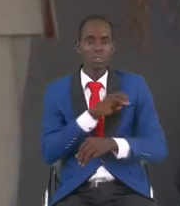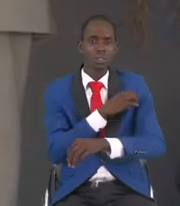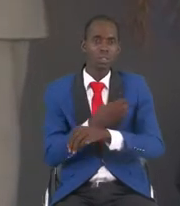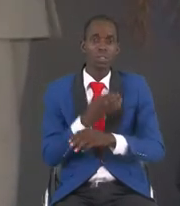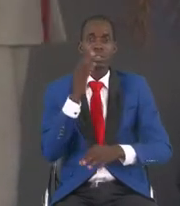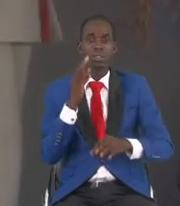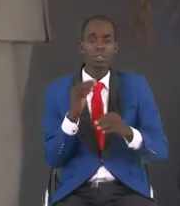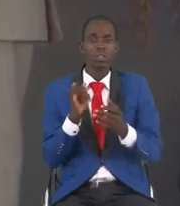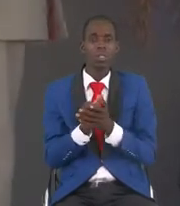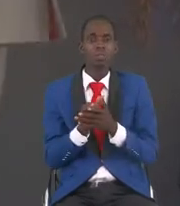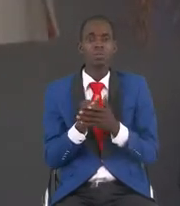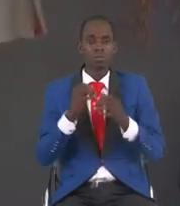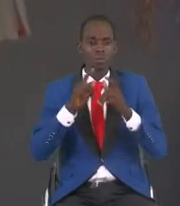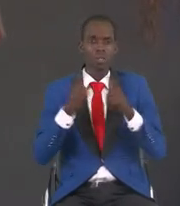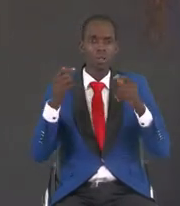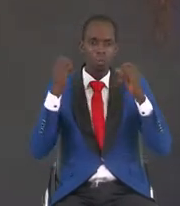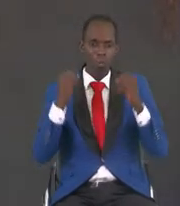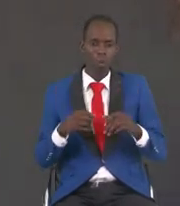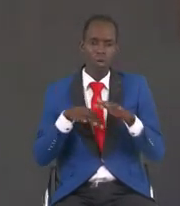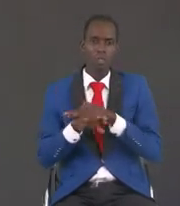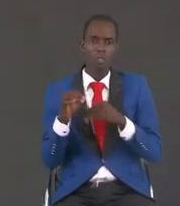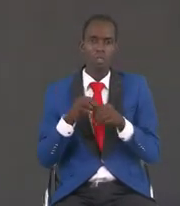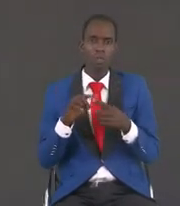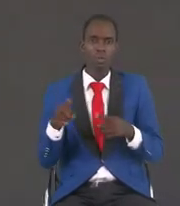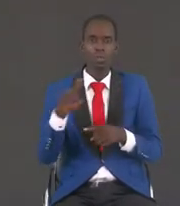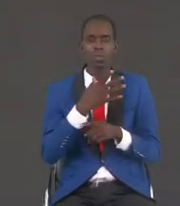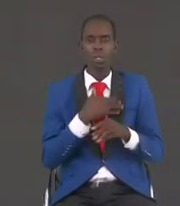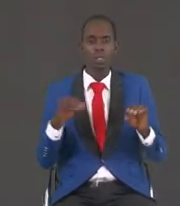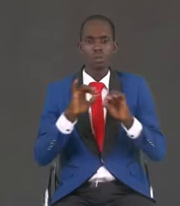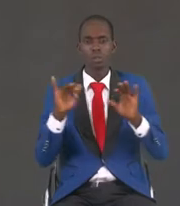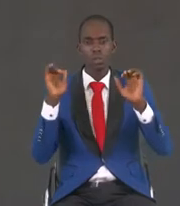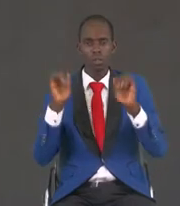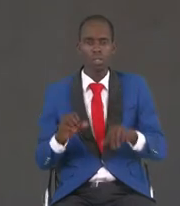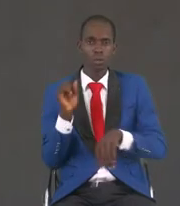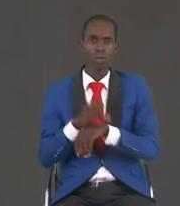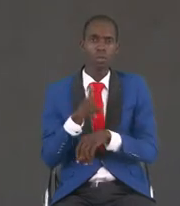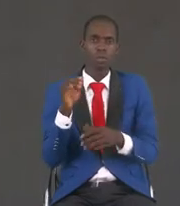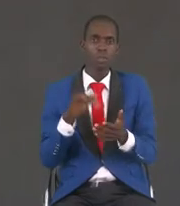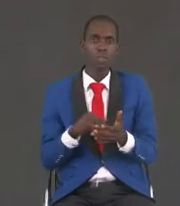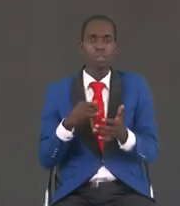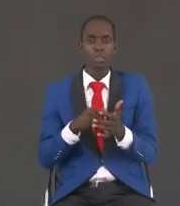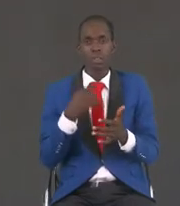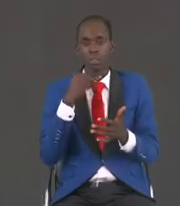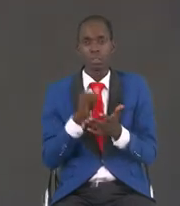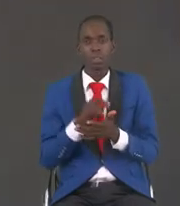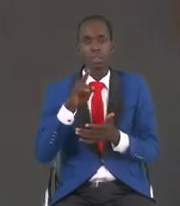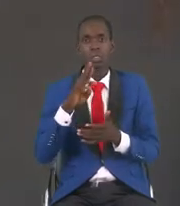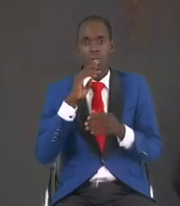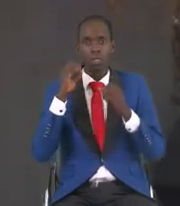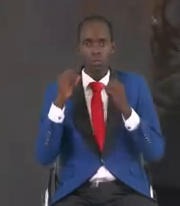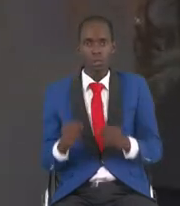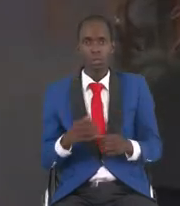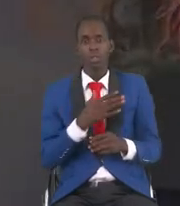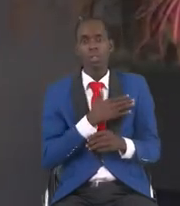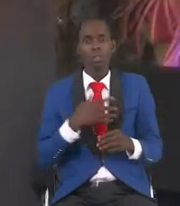power enters into you, and nothing can conquer you again. It says ye are strong, and the word